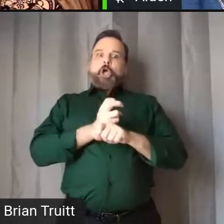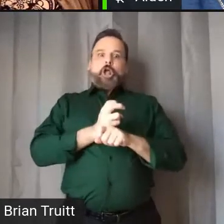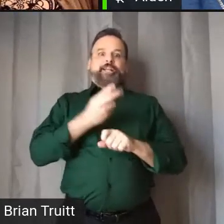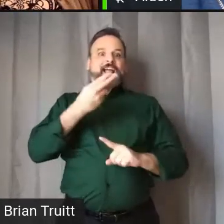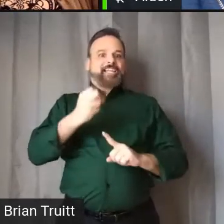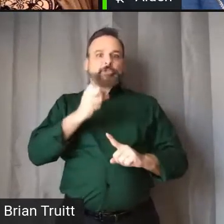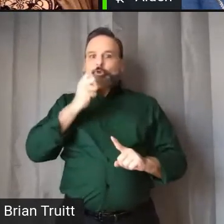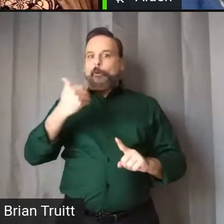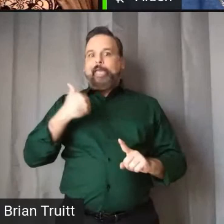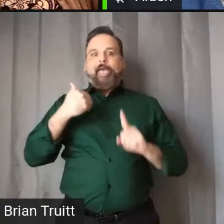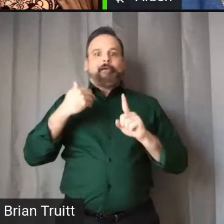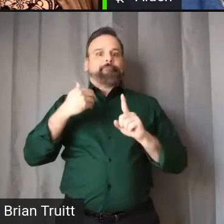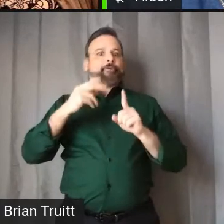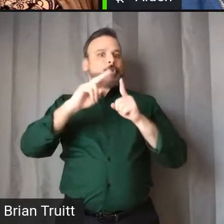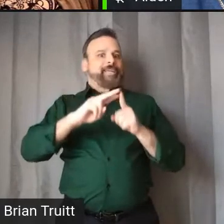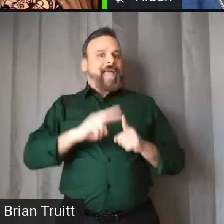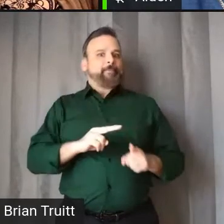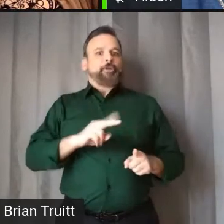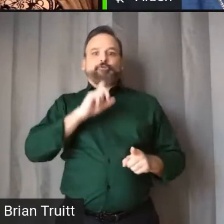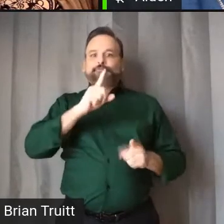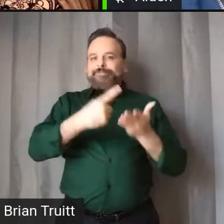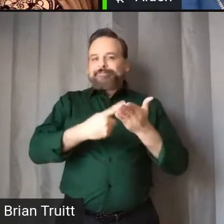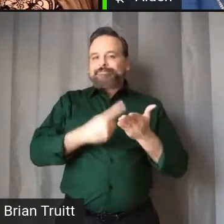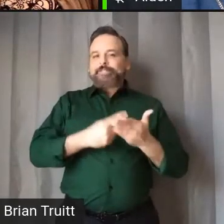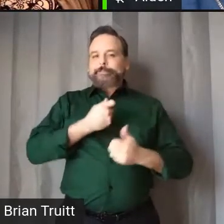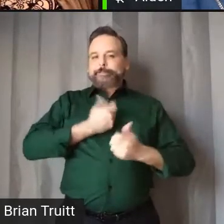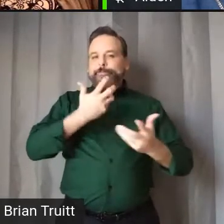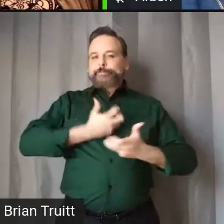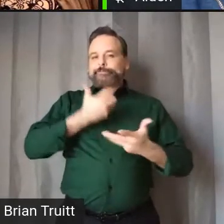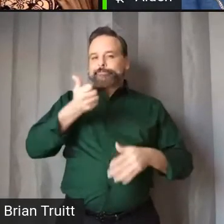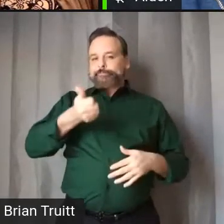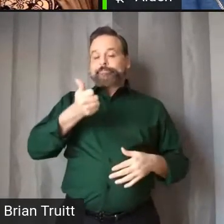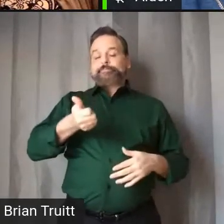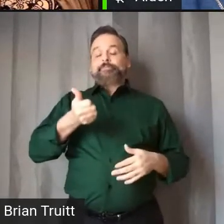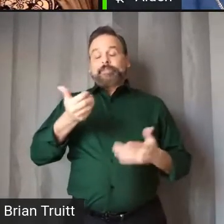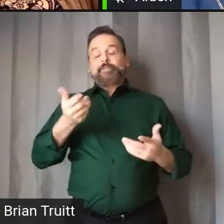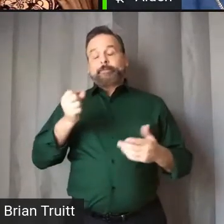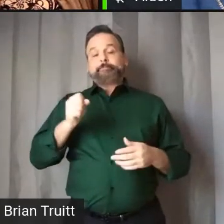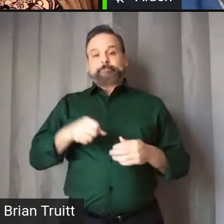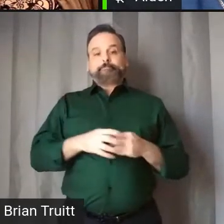vocabulary sometimes to talk about what you really want to say.